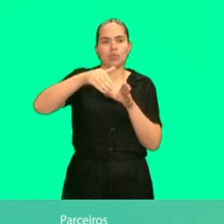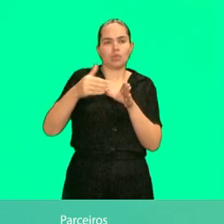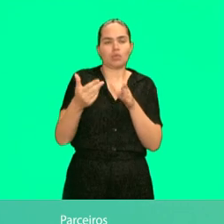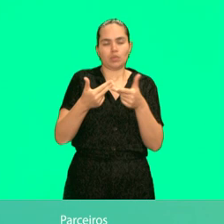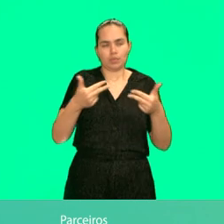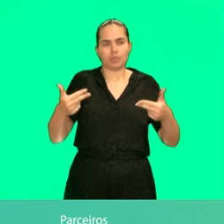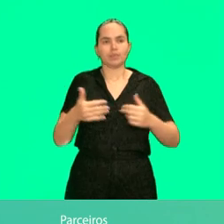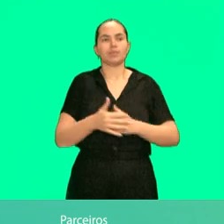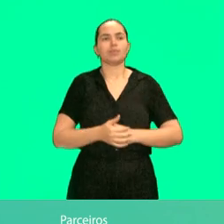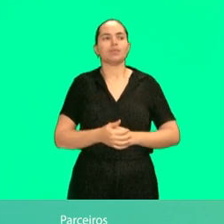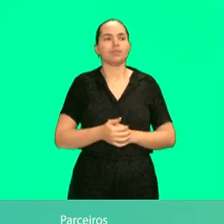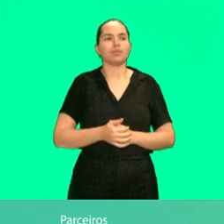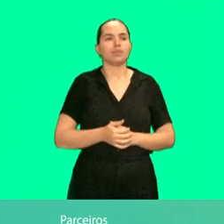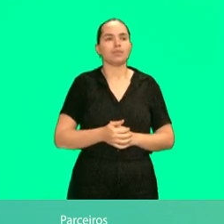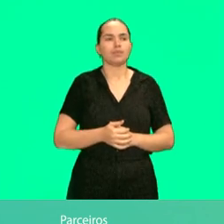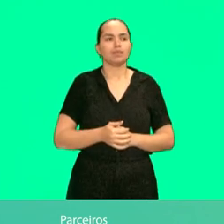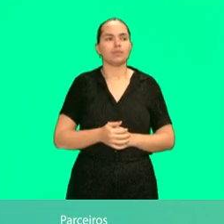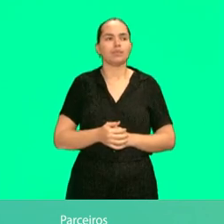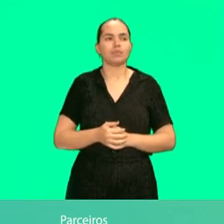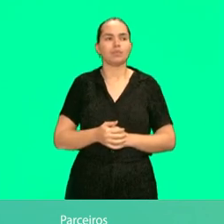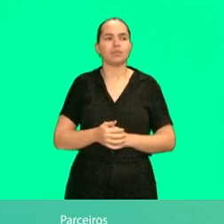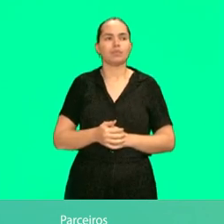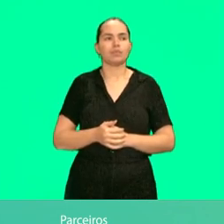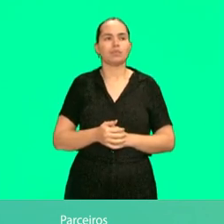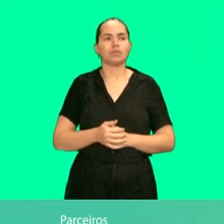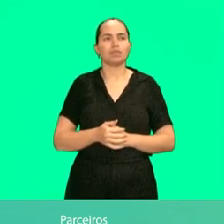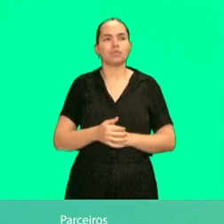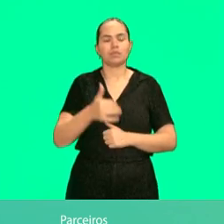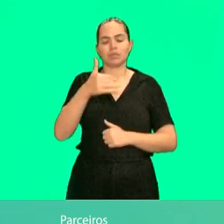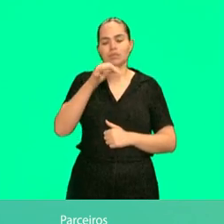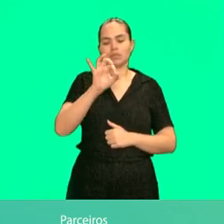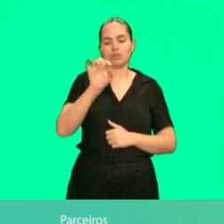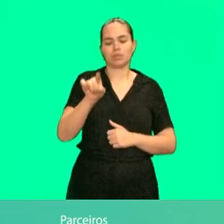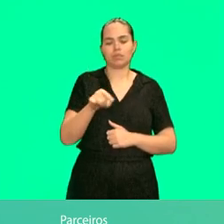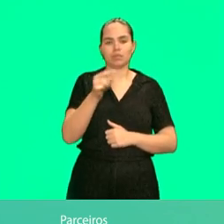a process based on food,